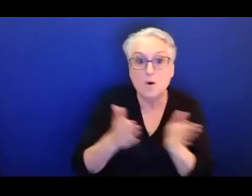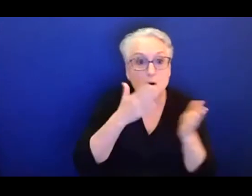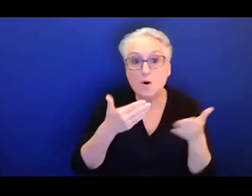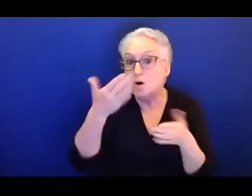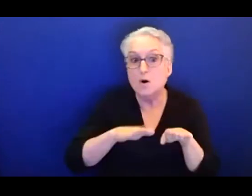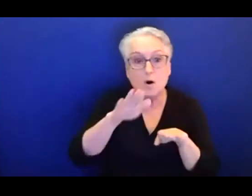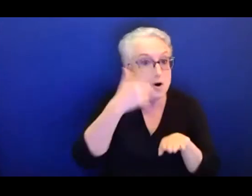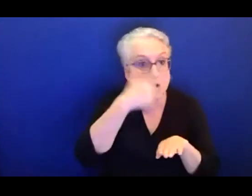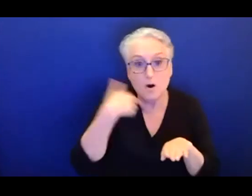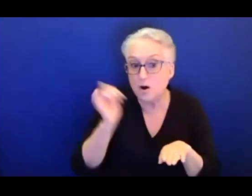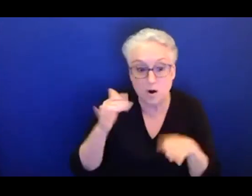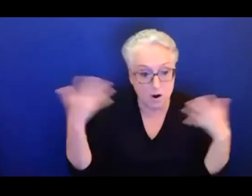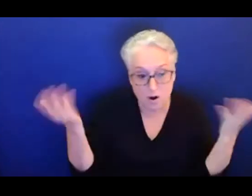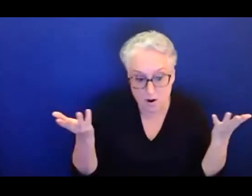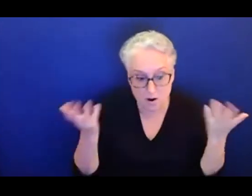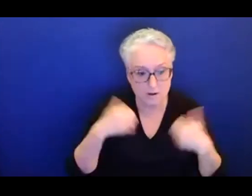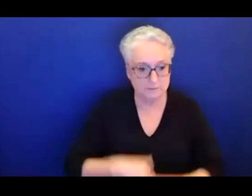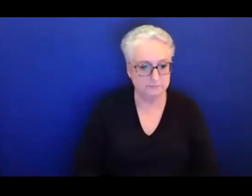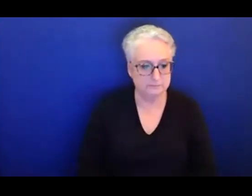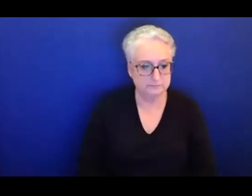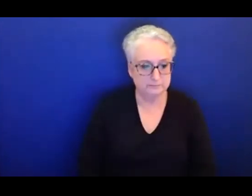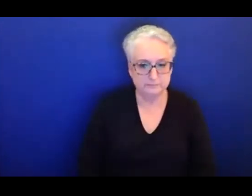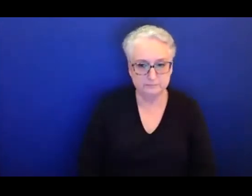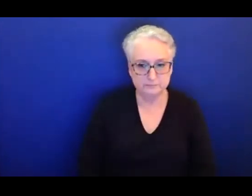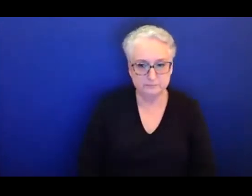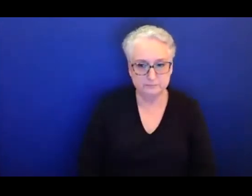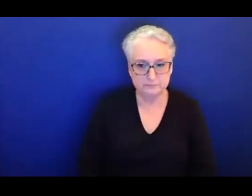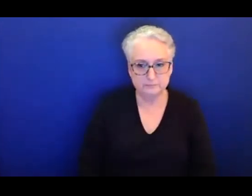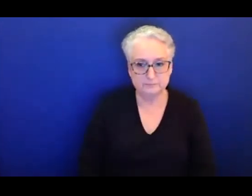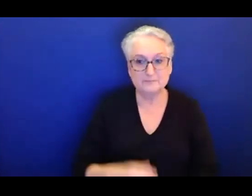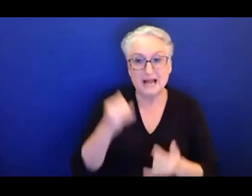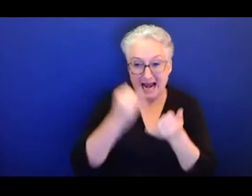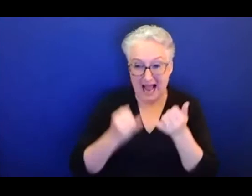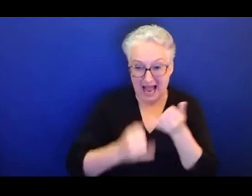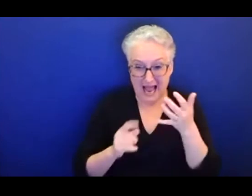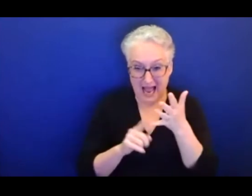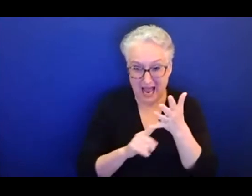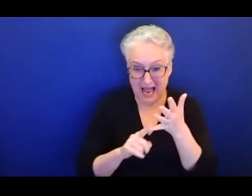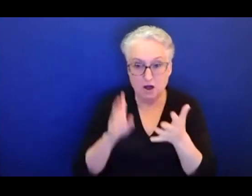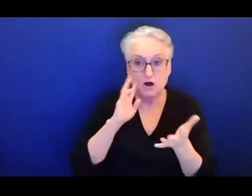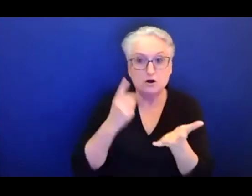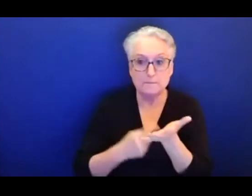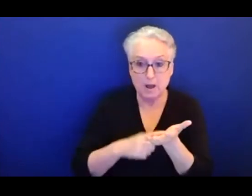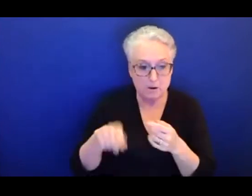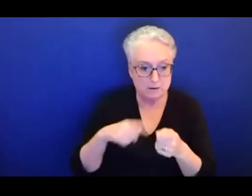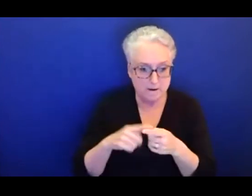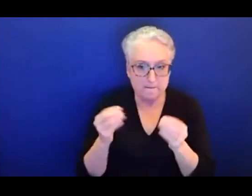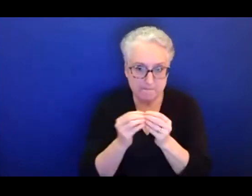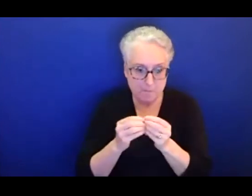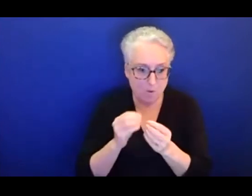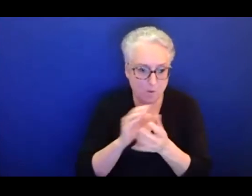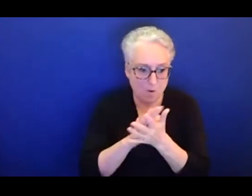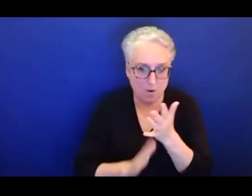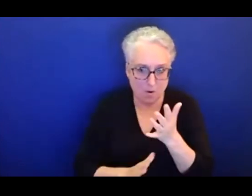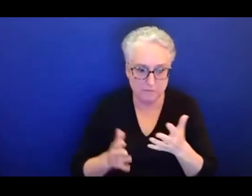another opportunity that the community has to give input on some additional funding that's coming to the city from the federal government in the form